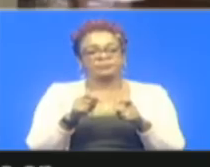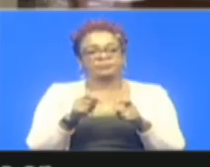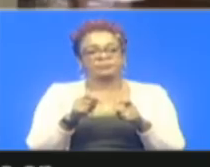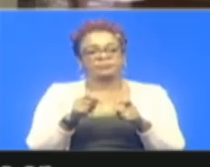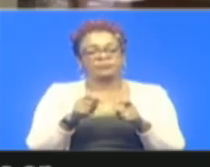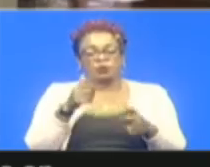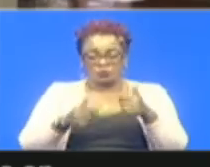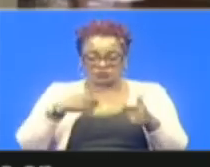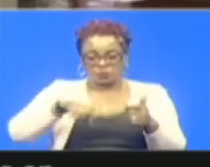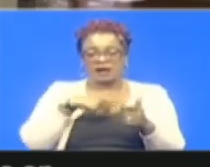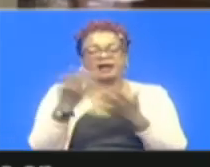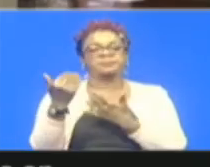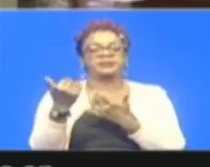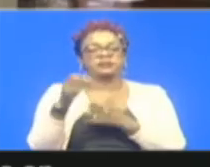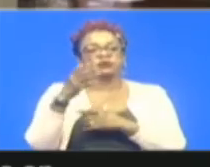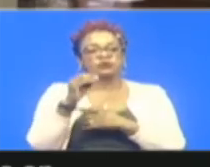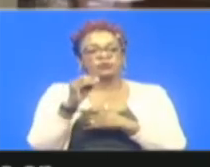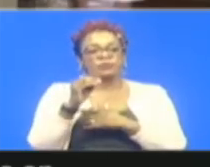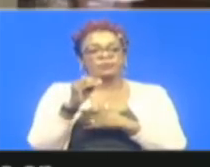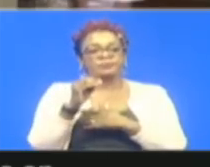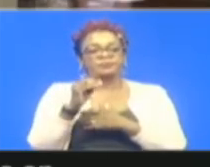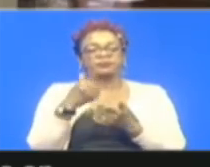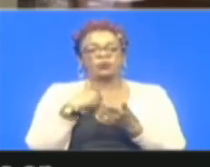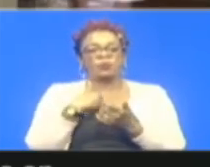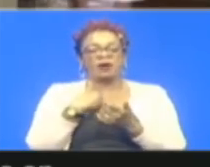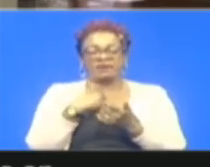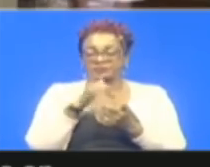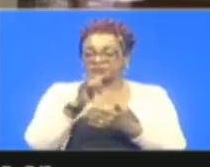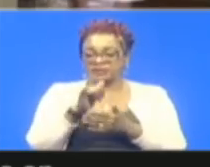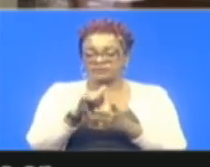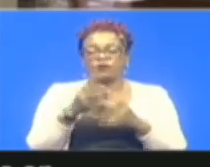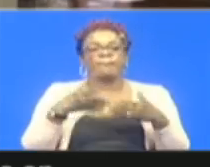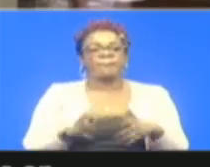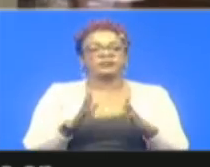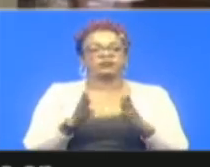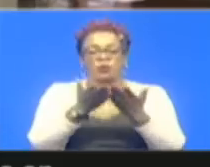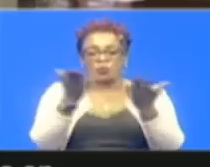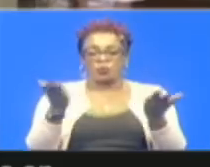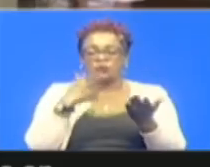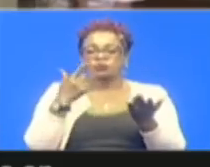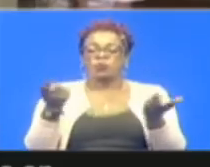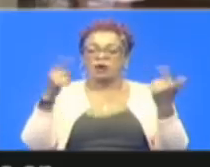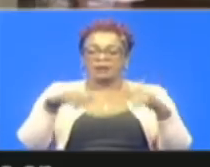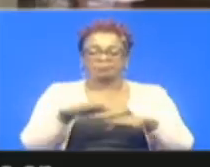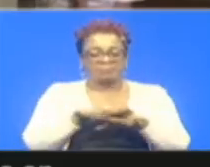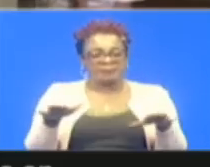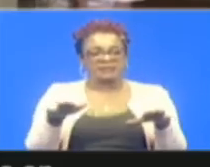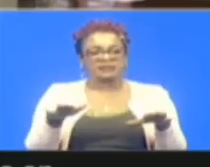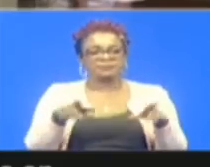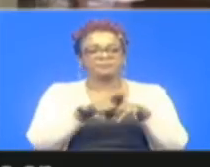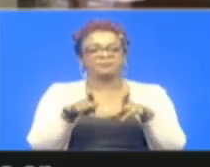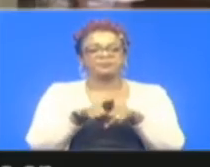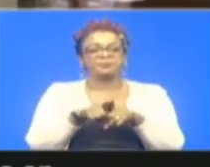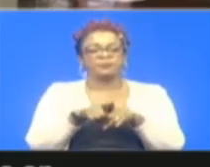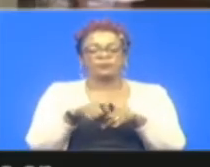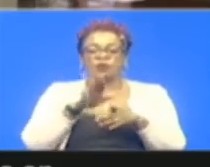which we expect. So there is upsurge in terms of population. One, for those people who come to settle permanently, and also you have people who come